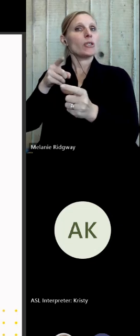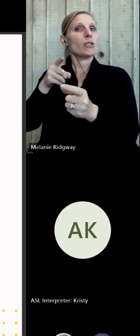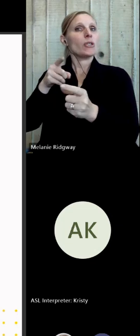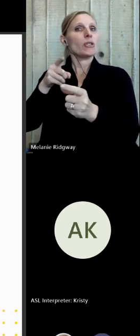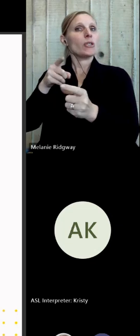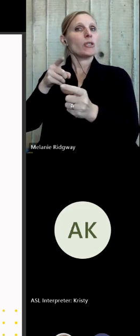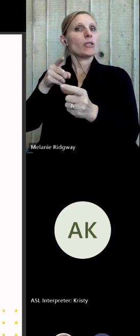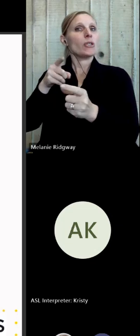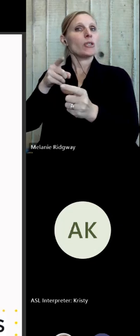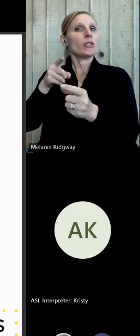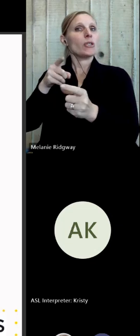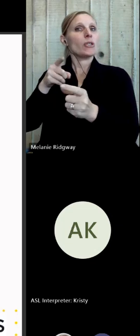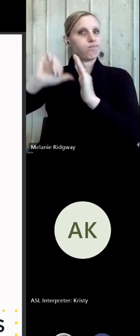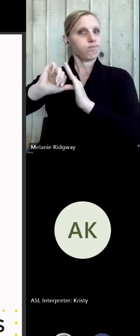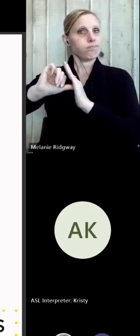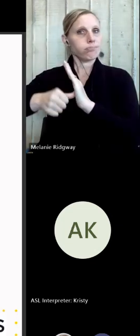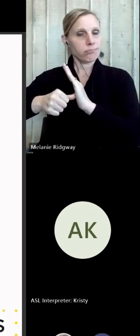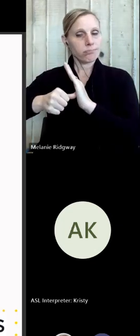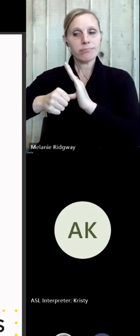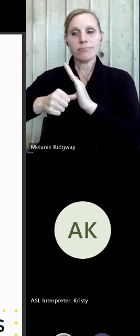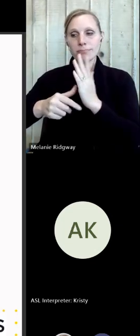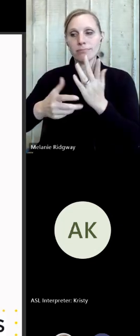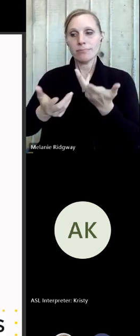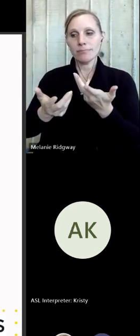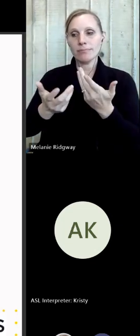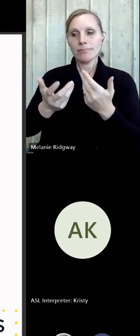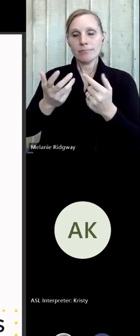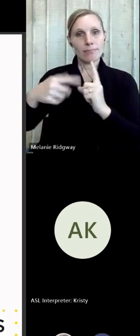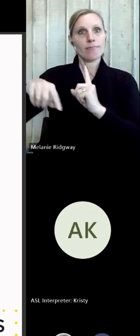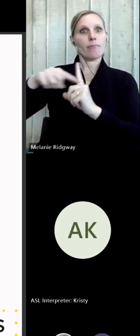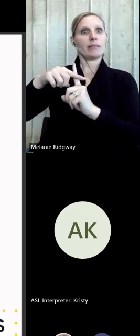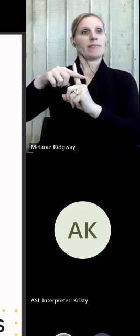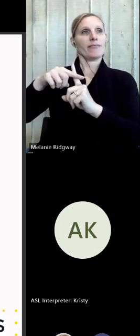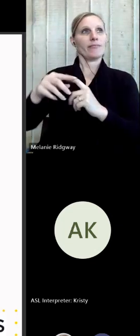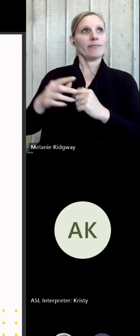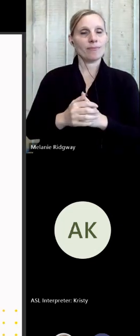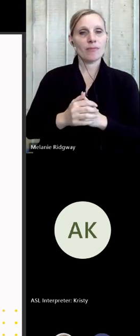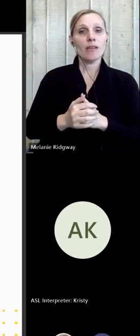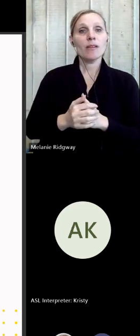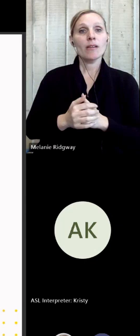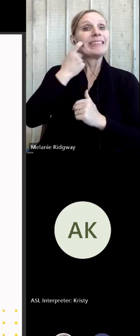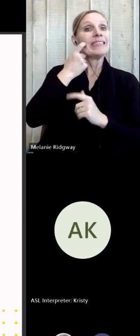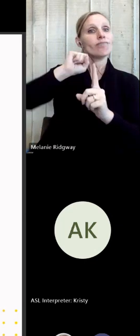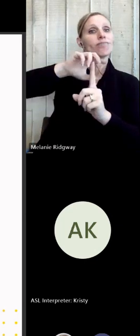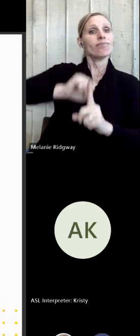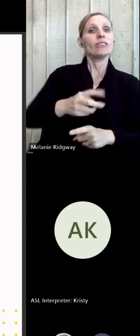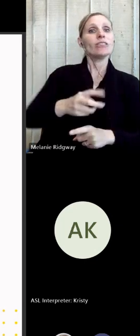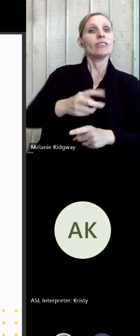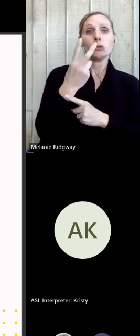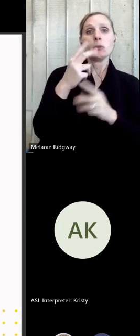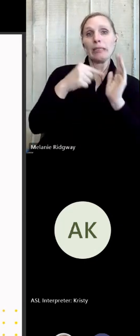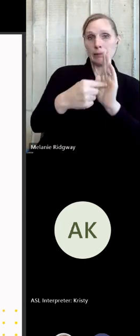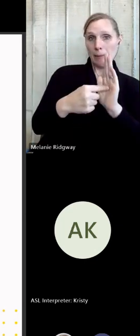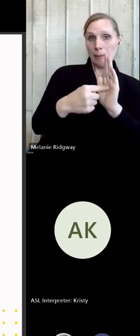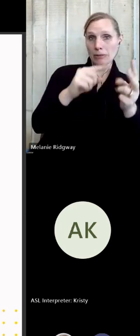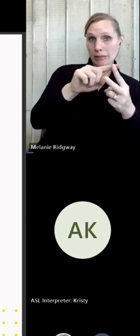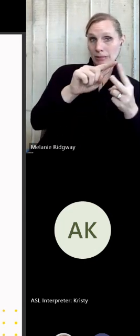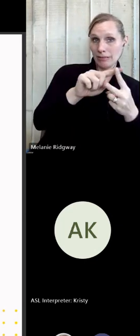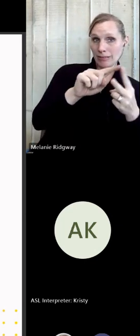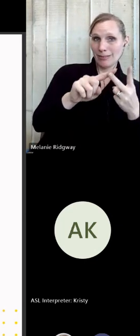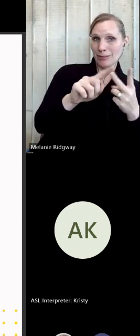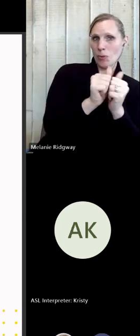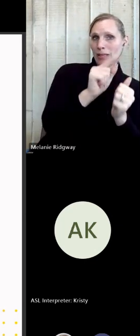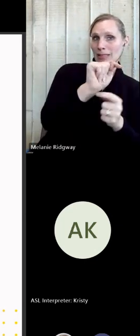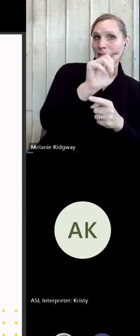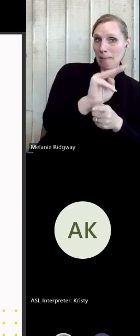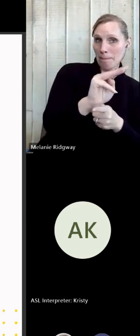out. So we have given you two concrete examples. A